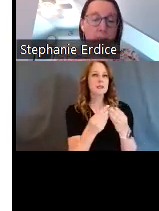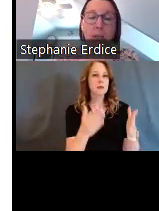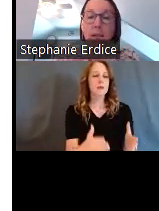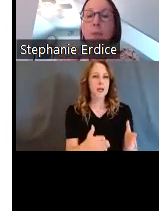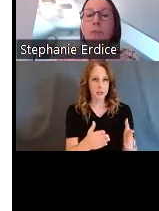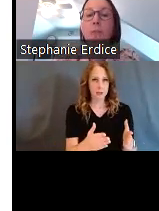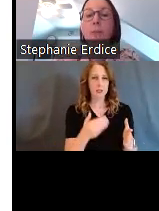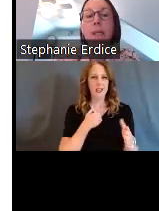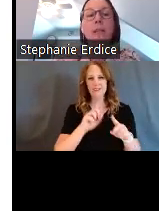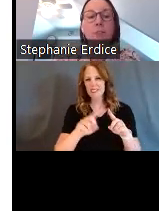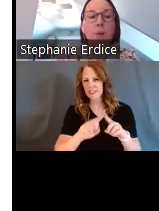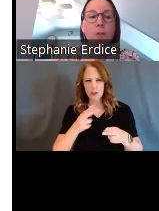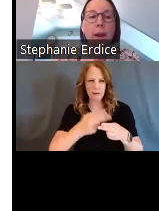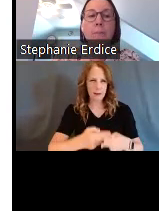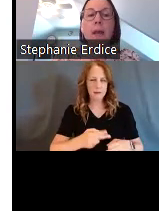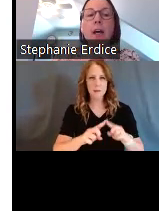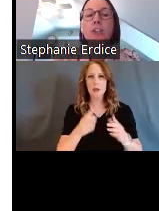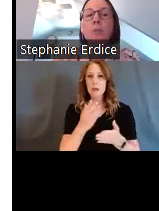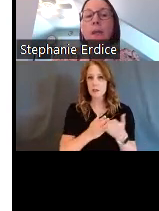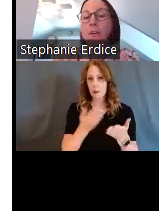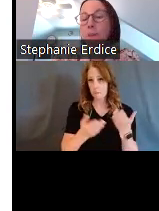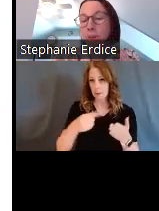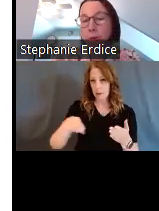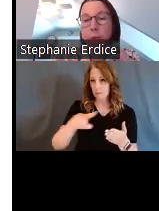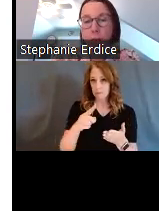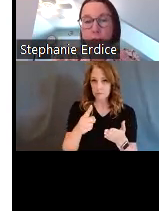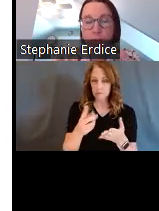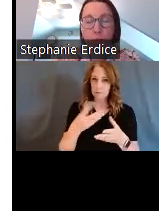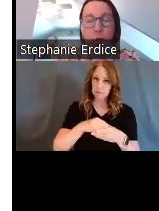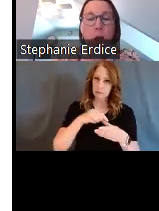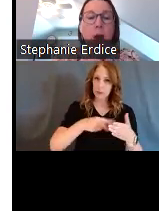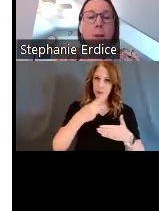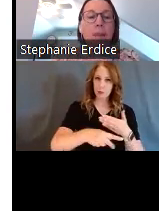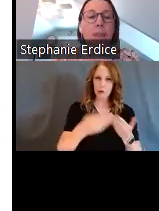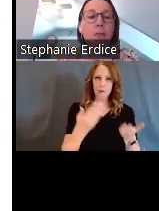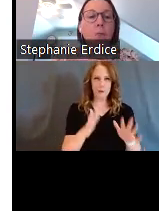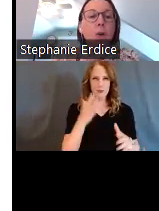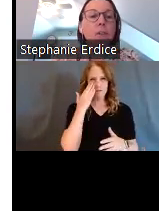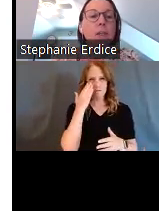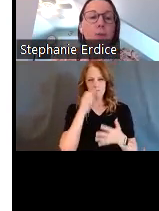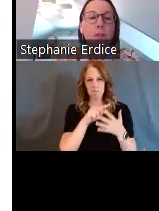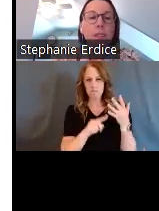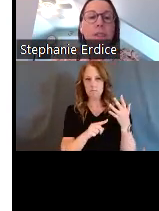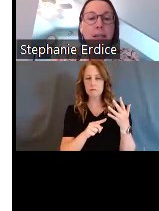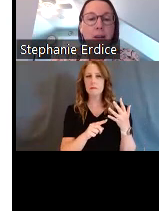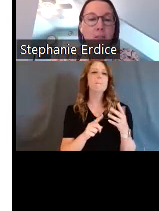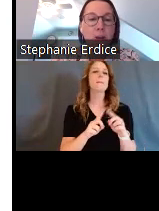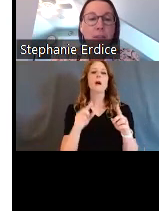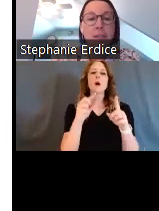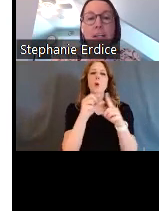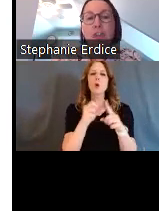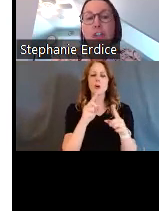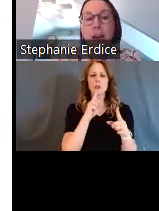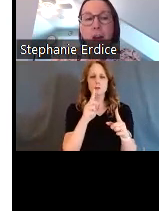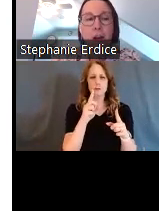various names, and some of you may be in this program. So it may look very familiar to you. But the words here that really stick out to